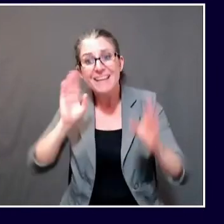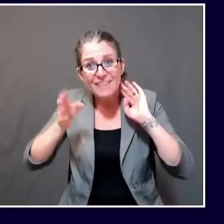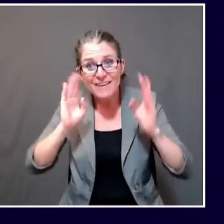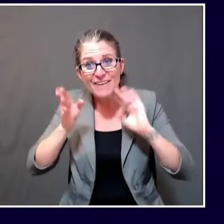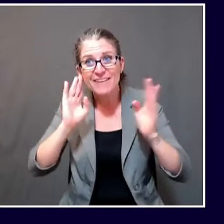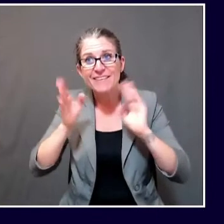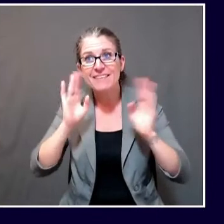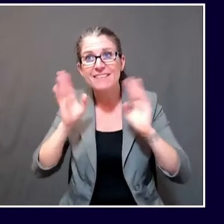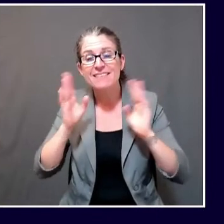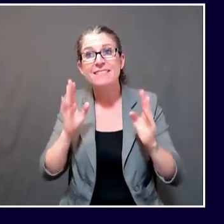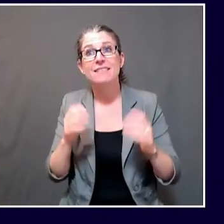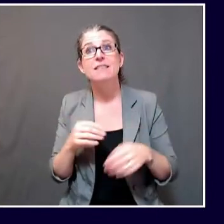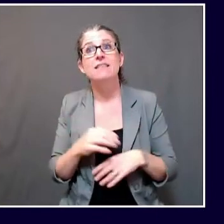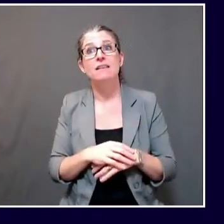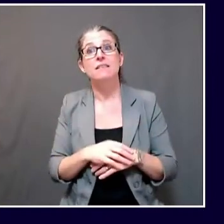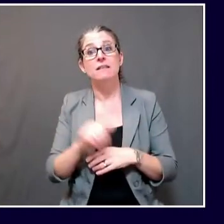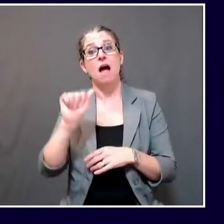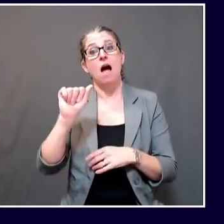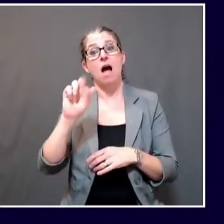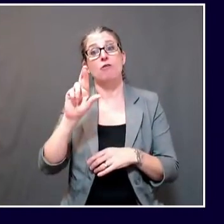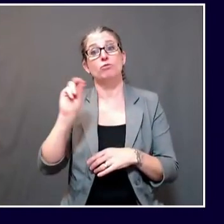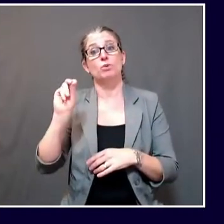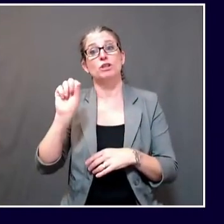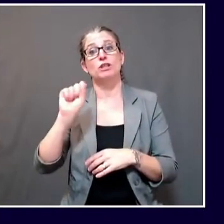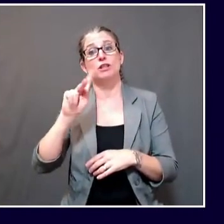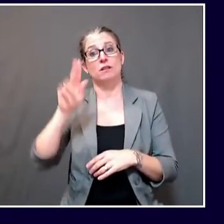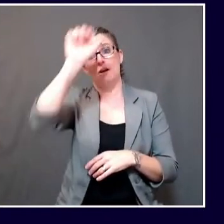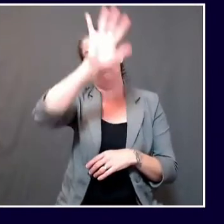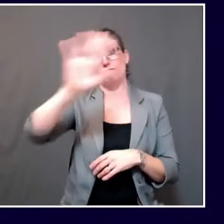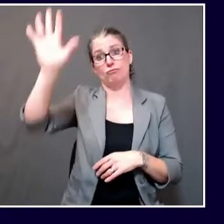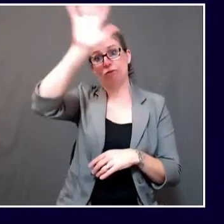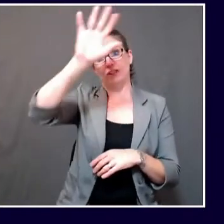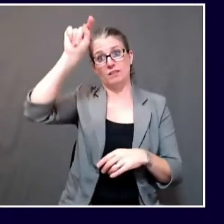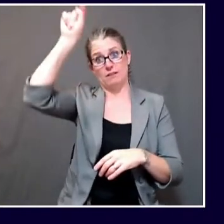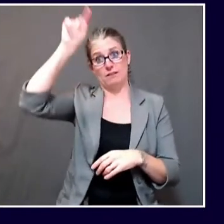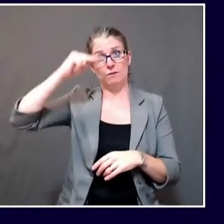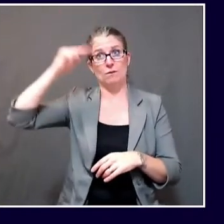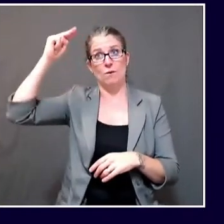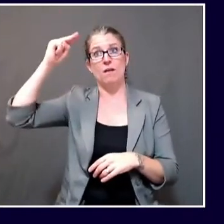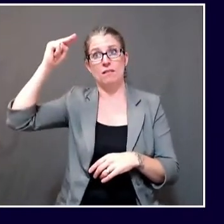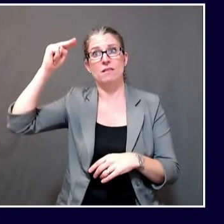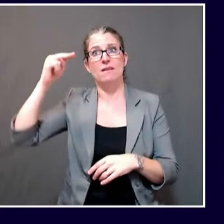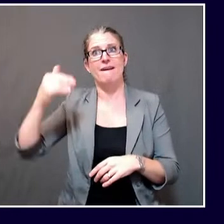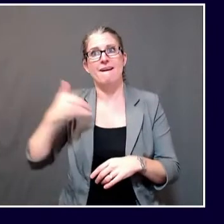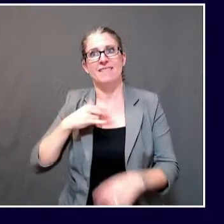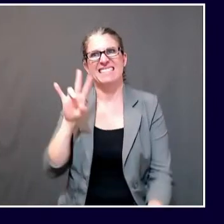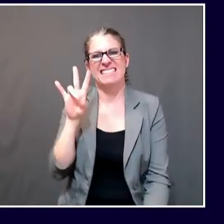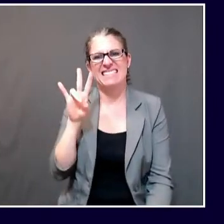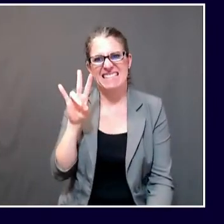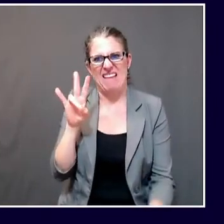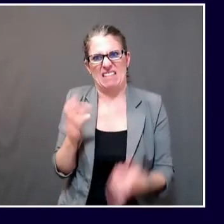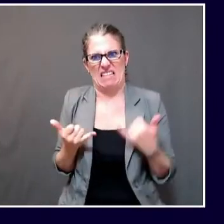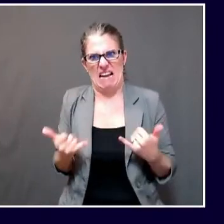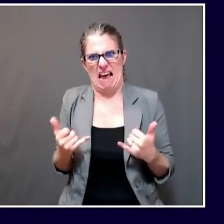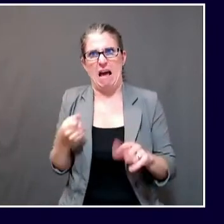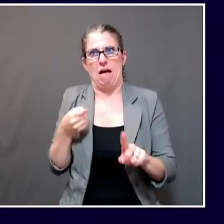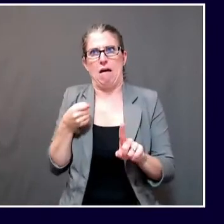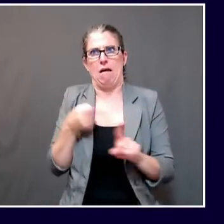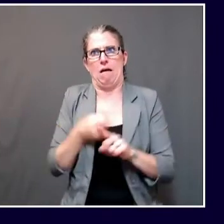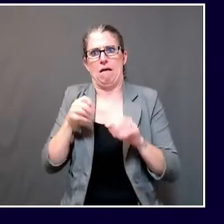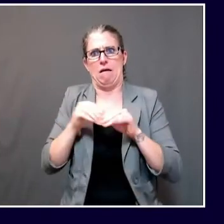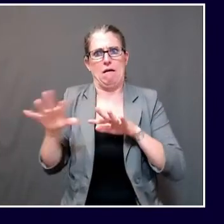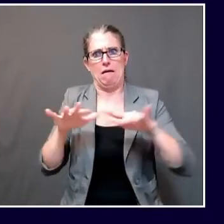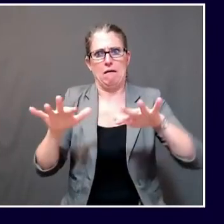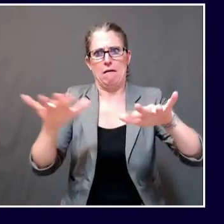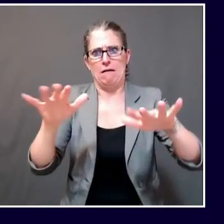cases in Aroostook County, and we're hearing there may be a few more. Now, that's the most active cases we've had at one time in this area, I believe.